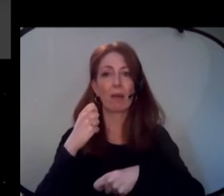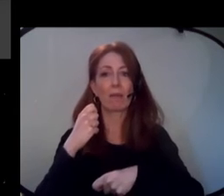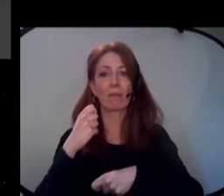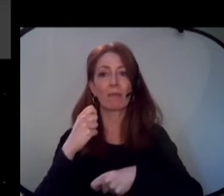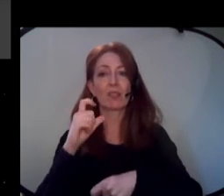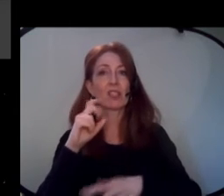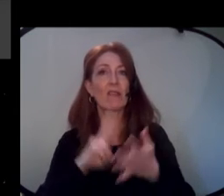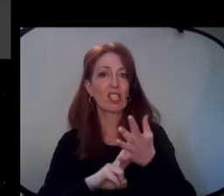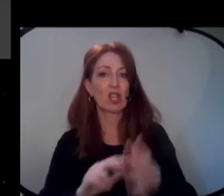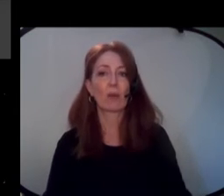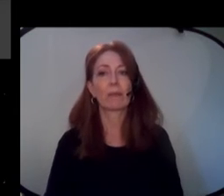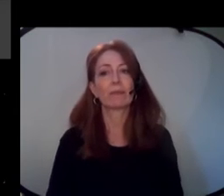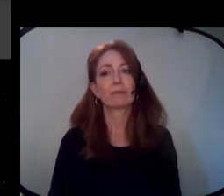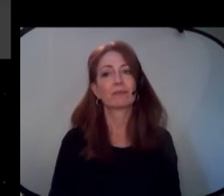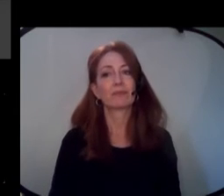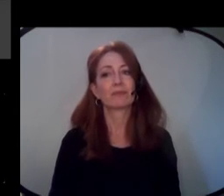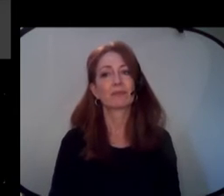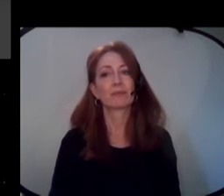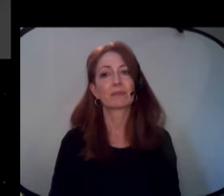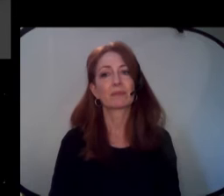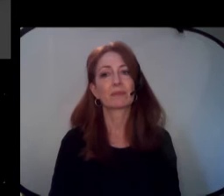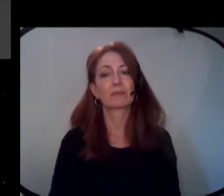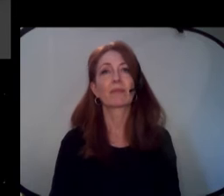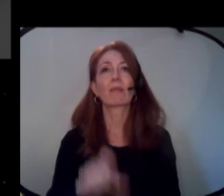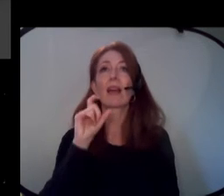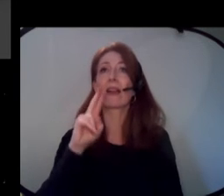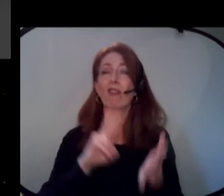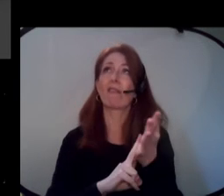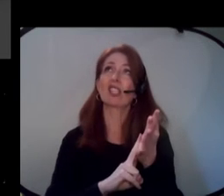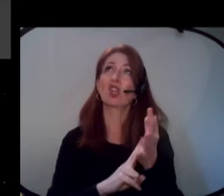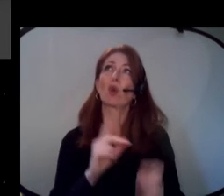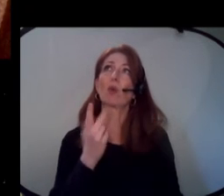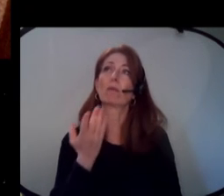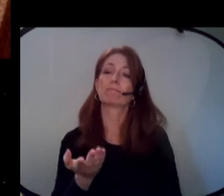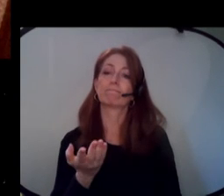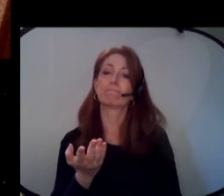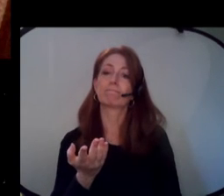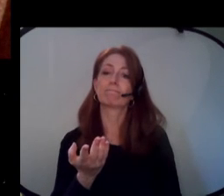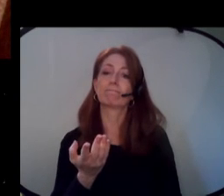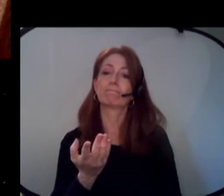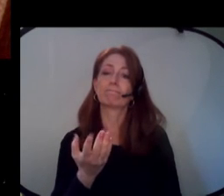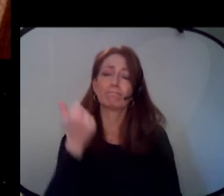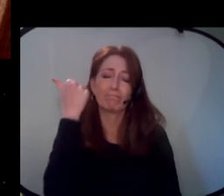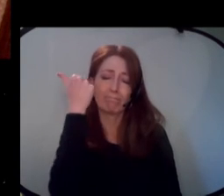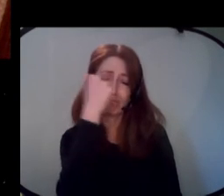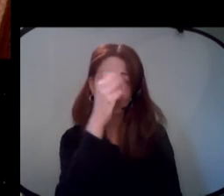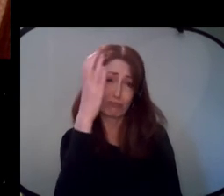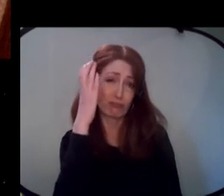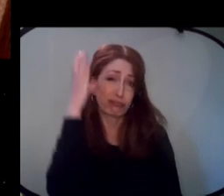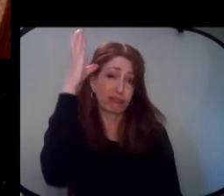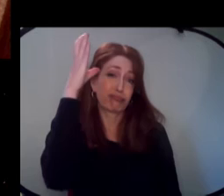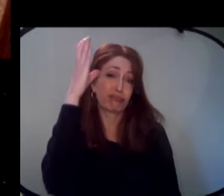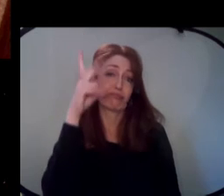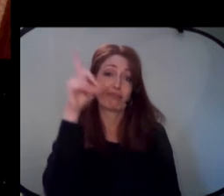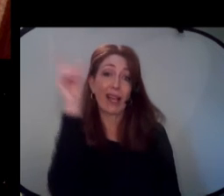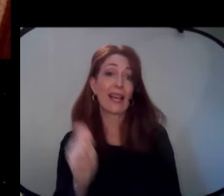Yes, very good point, Ferren. Thank you. So Caravaggio, he's one of the great geniuses of Italian painting. And